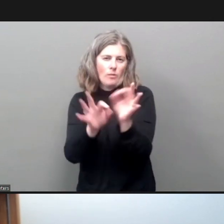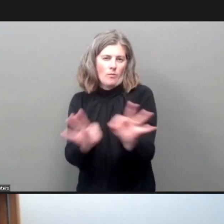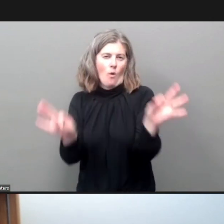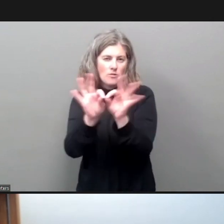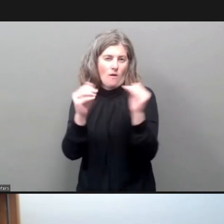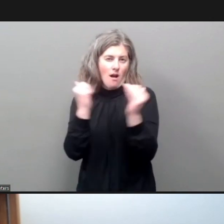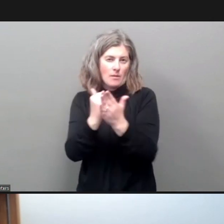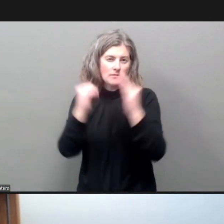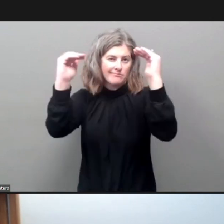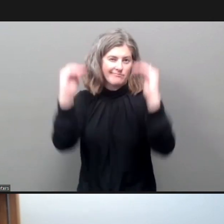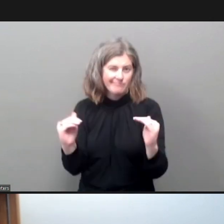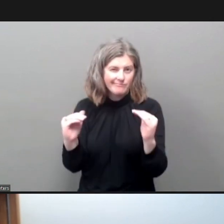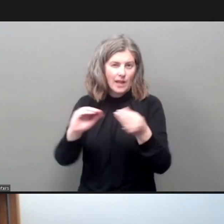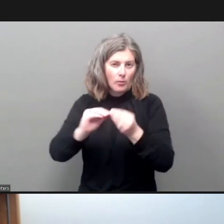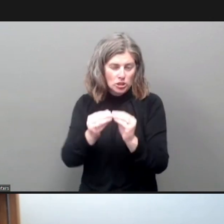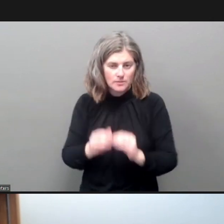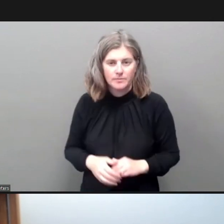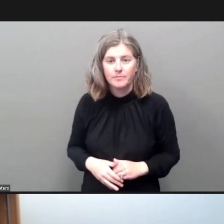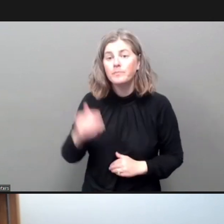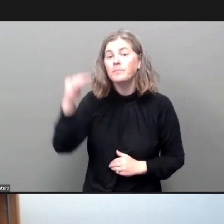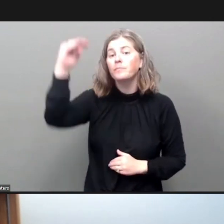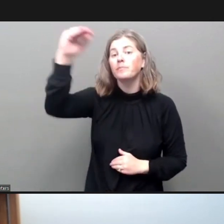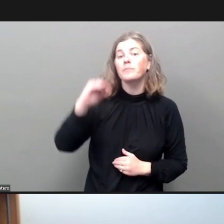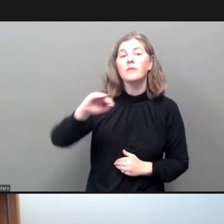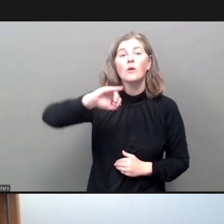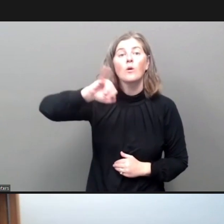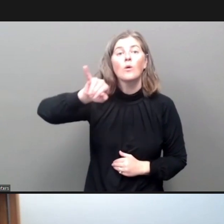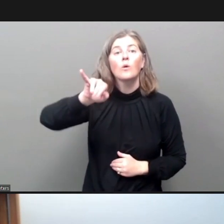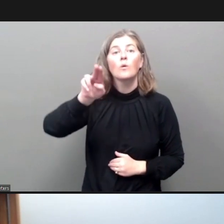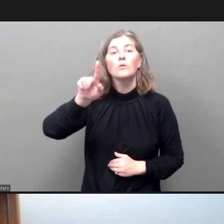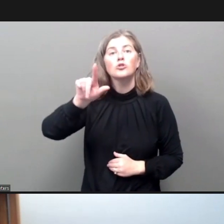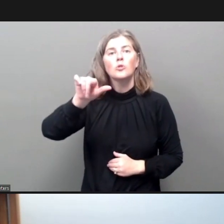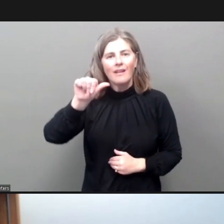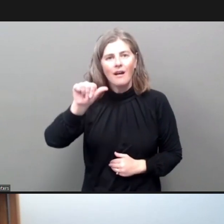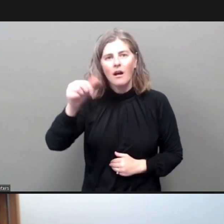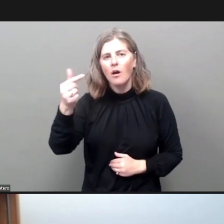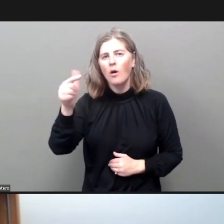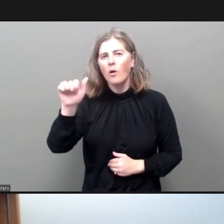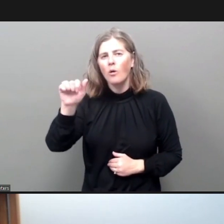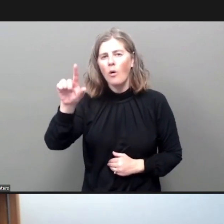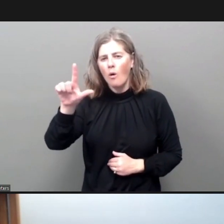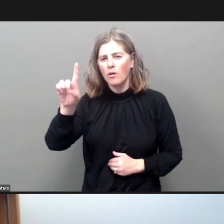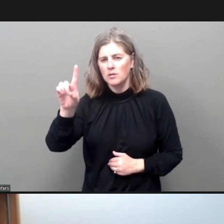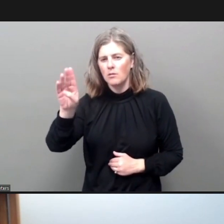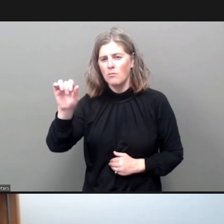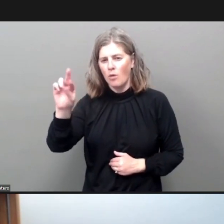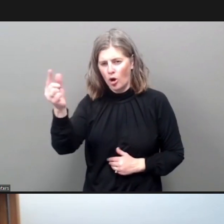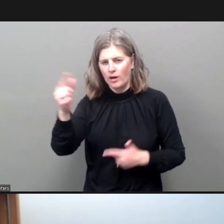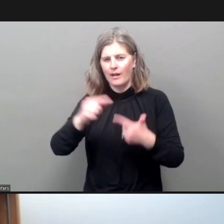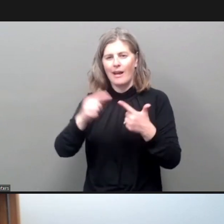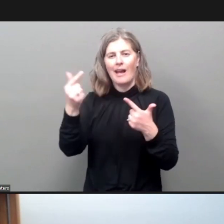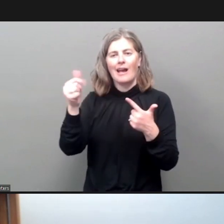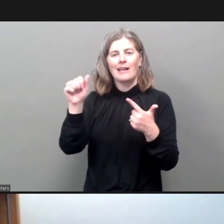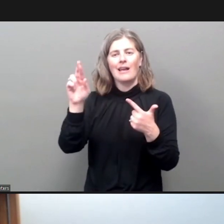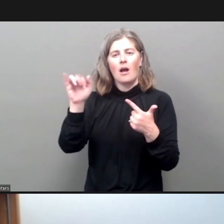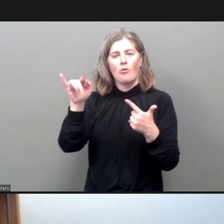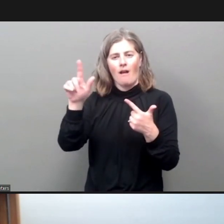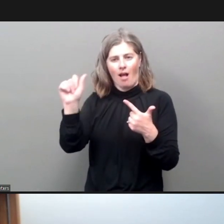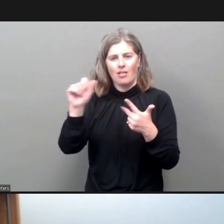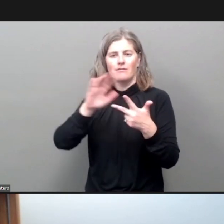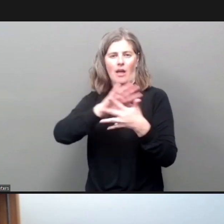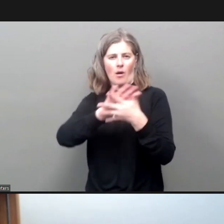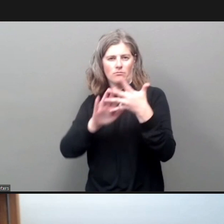Great, thanks everybody. Next we'll go to Julia Goldberg, followed by Gabrielle Burkhart, and then I'm going to ask a question that's in the chat on behalf of